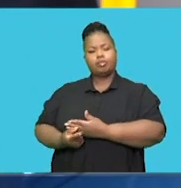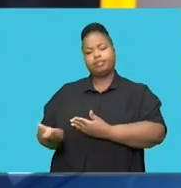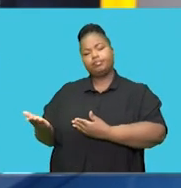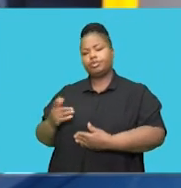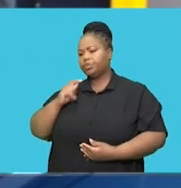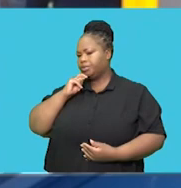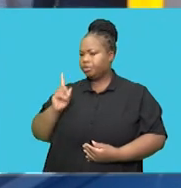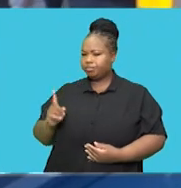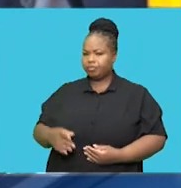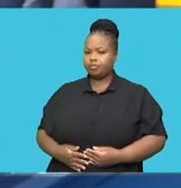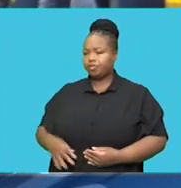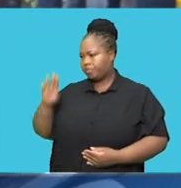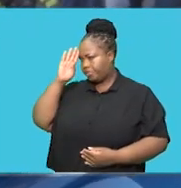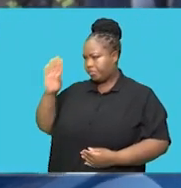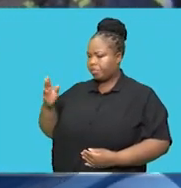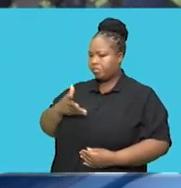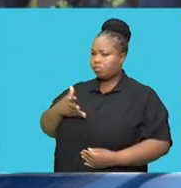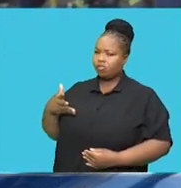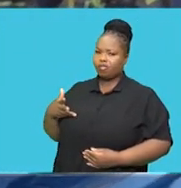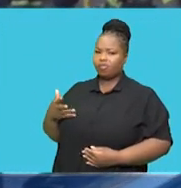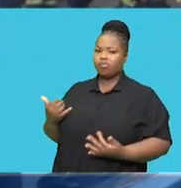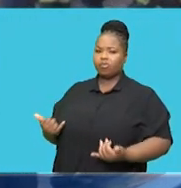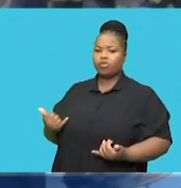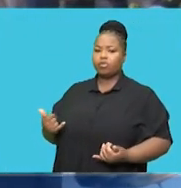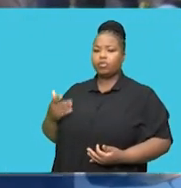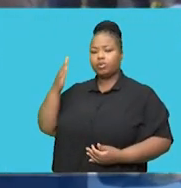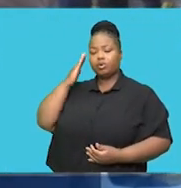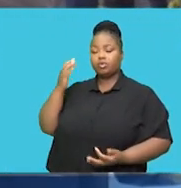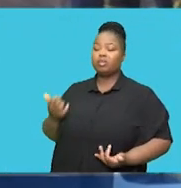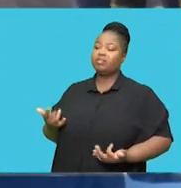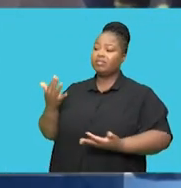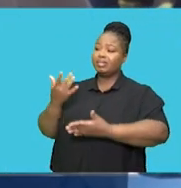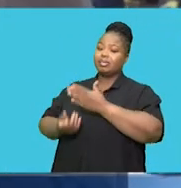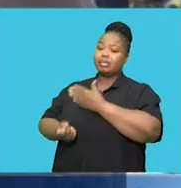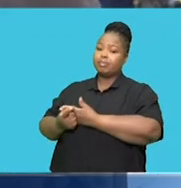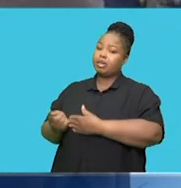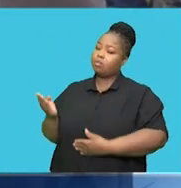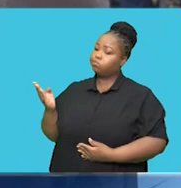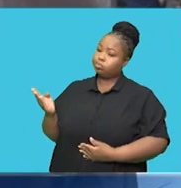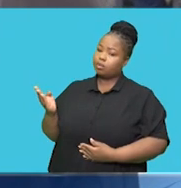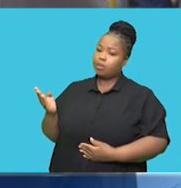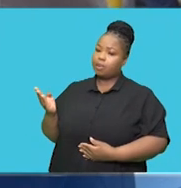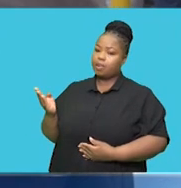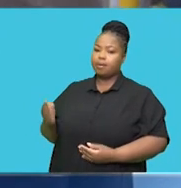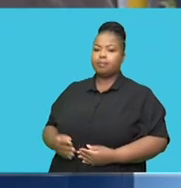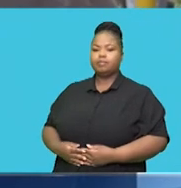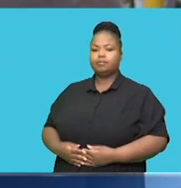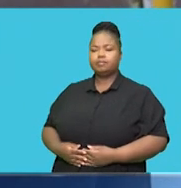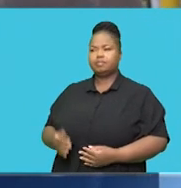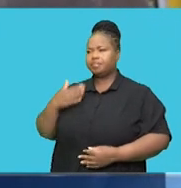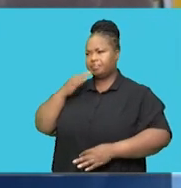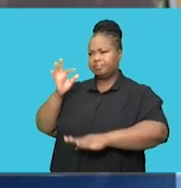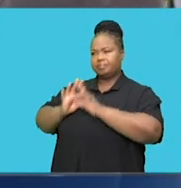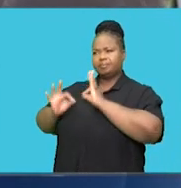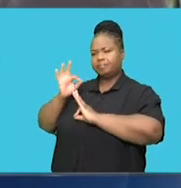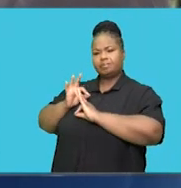happened today. Sawonama, you know, today we know Uti, there was a fire that was being, you know, that you guys are still attending to. Can you please tell